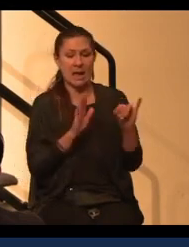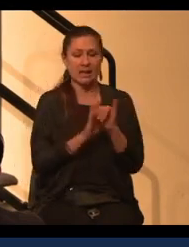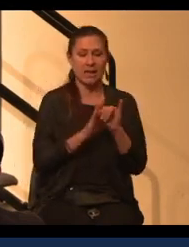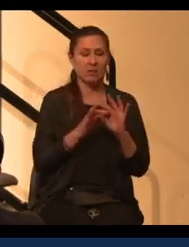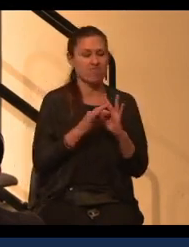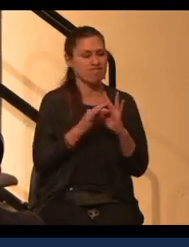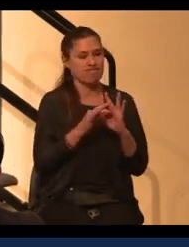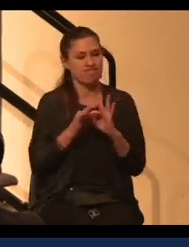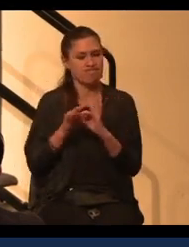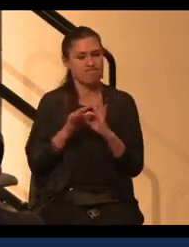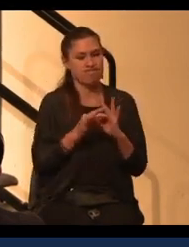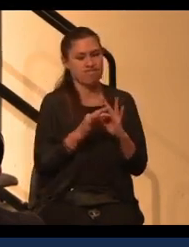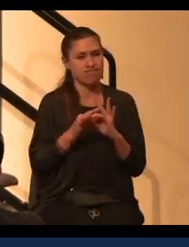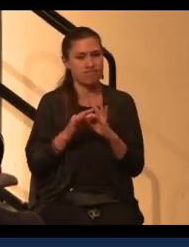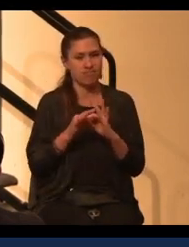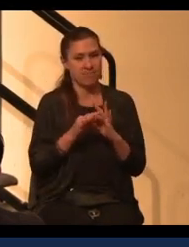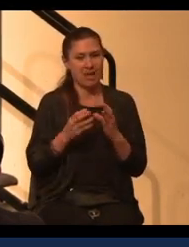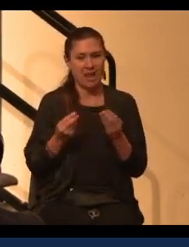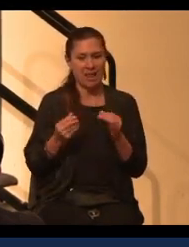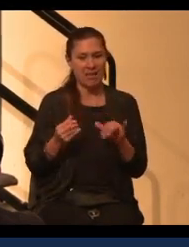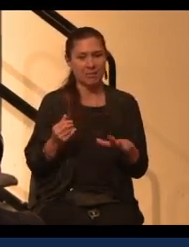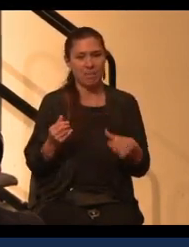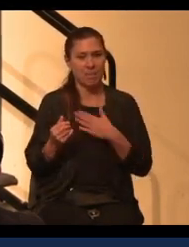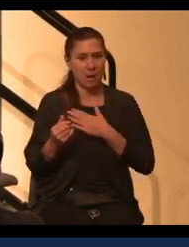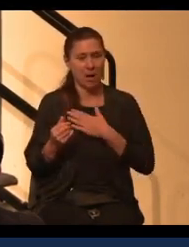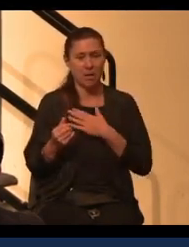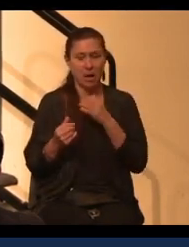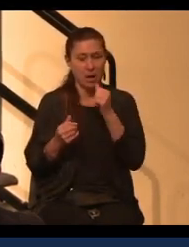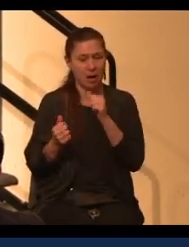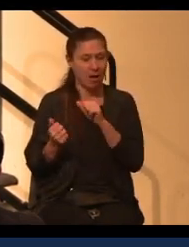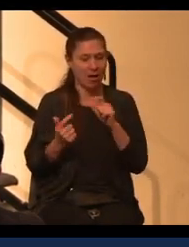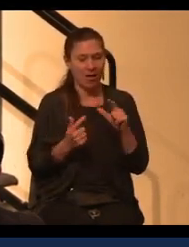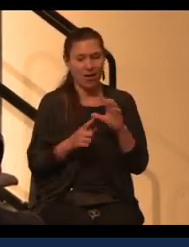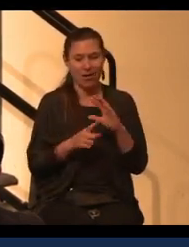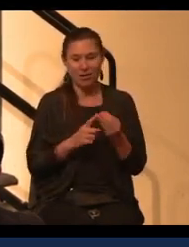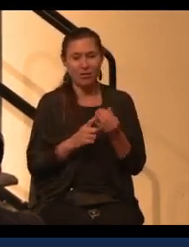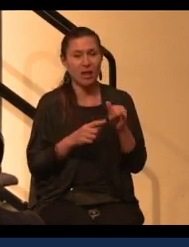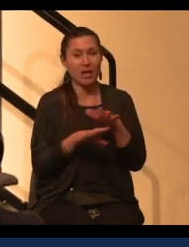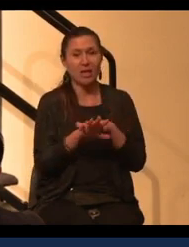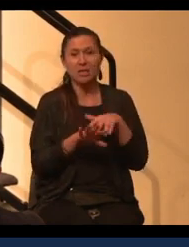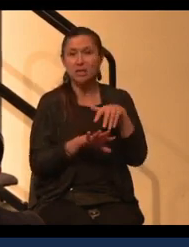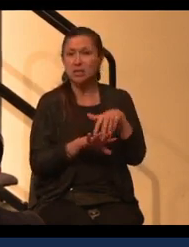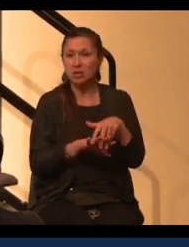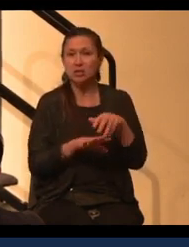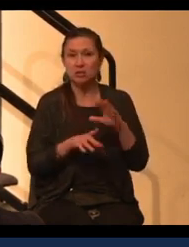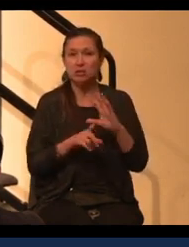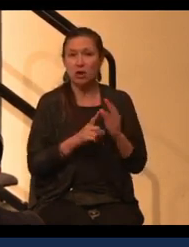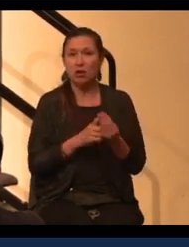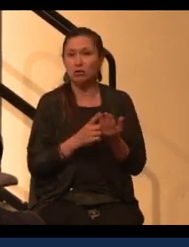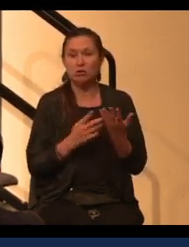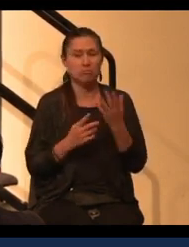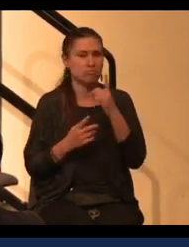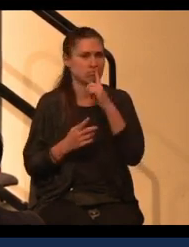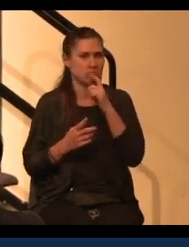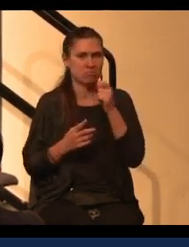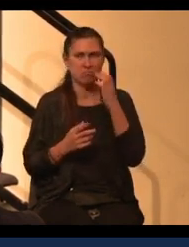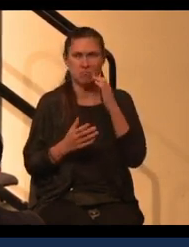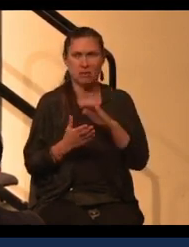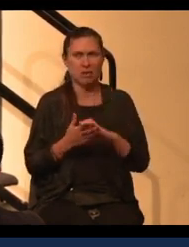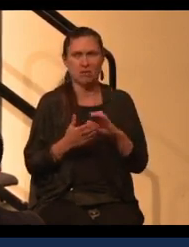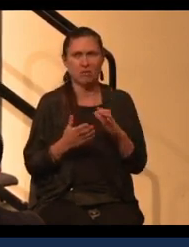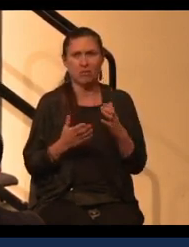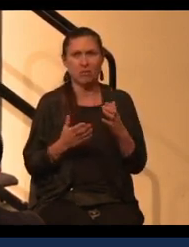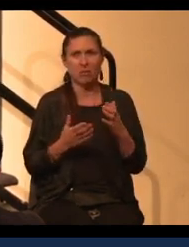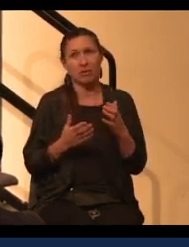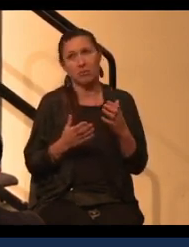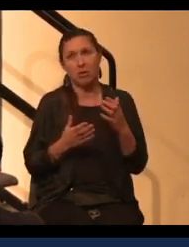land is property. Not all cultures believe this. Indigenous populations didn't really believe this. Part of it explains